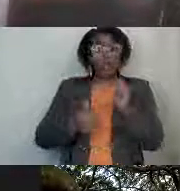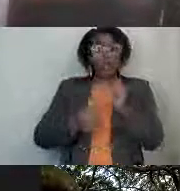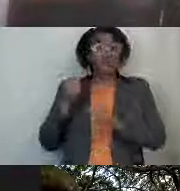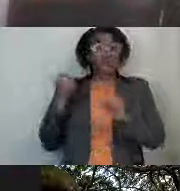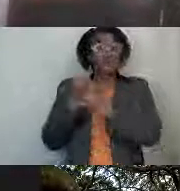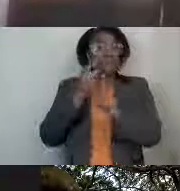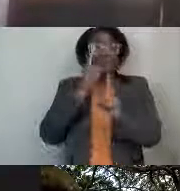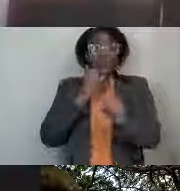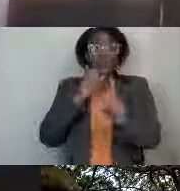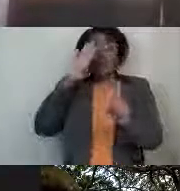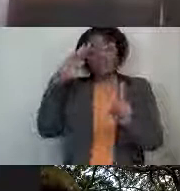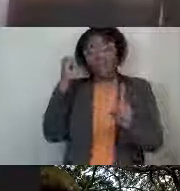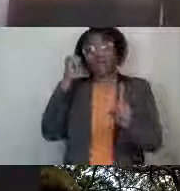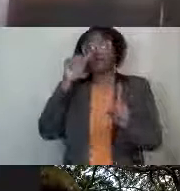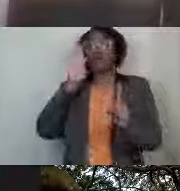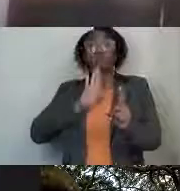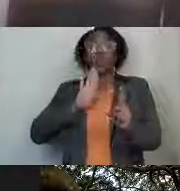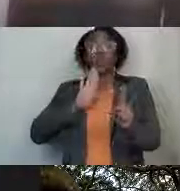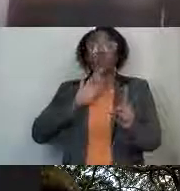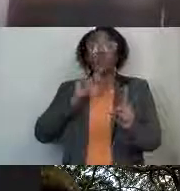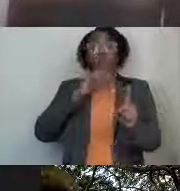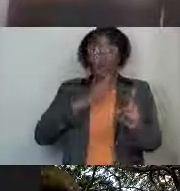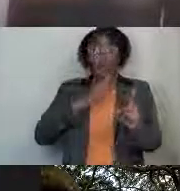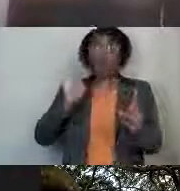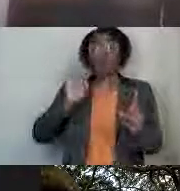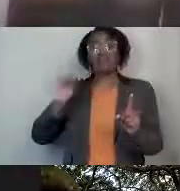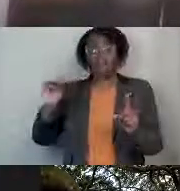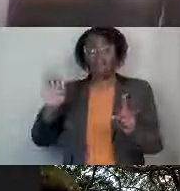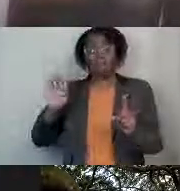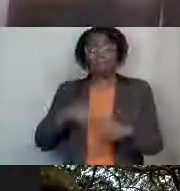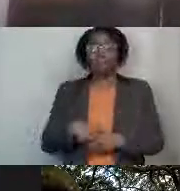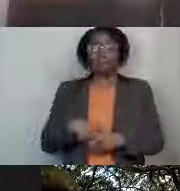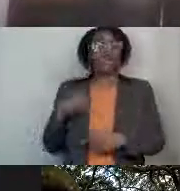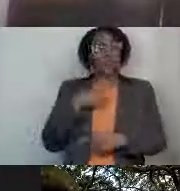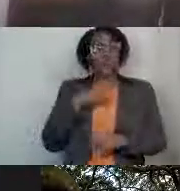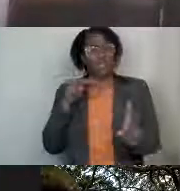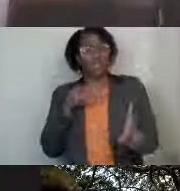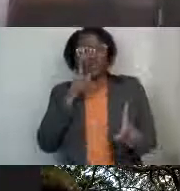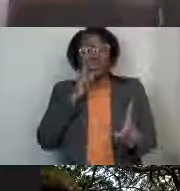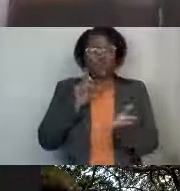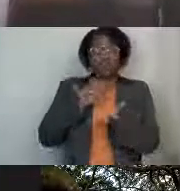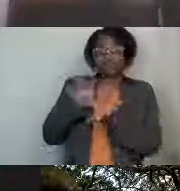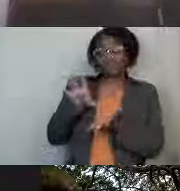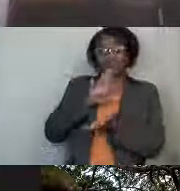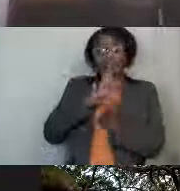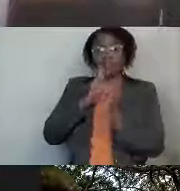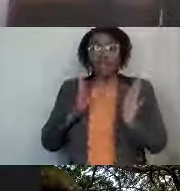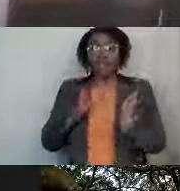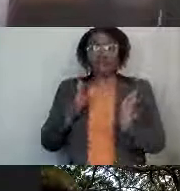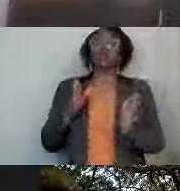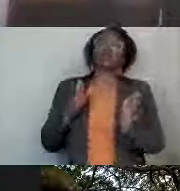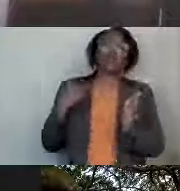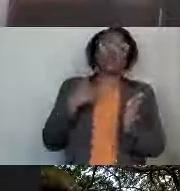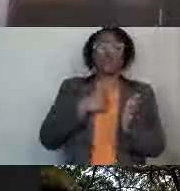Brown women and femme. And so when you look at the evictions list, we're super thankful for the leadership of our